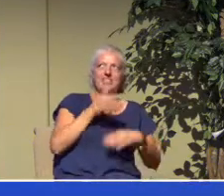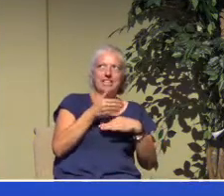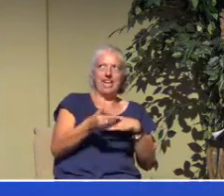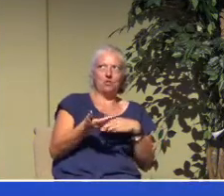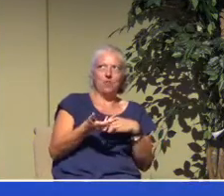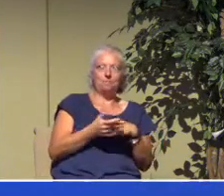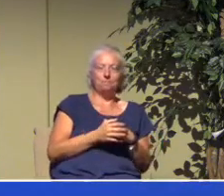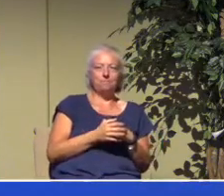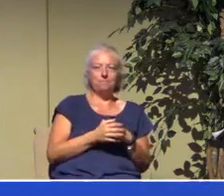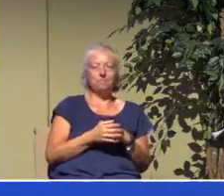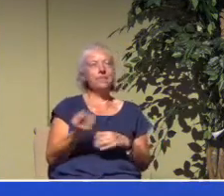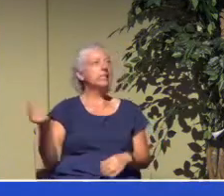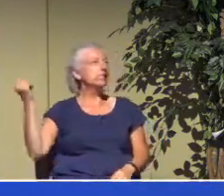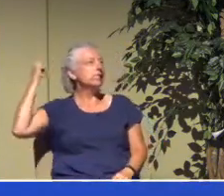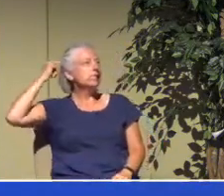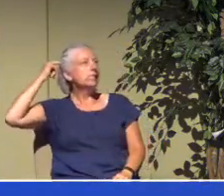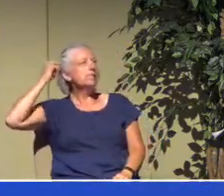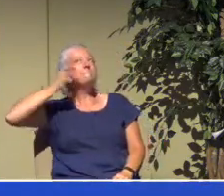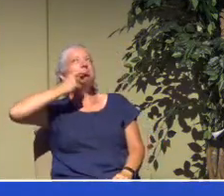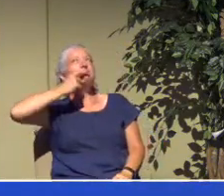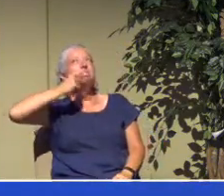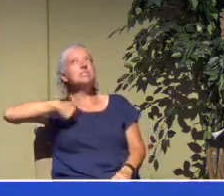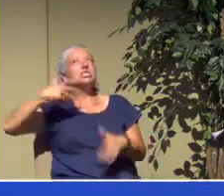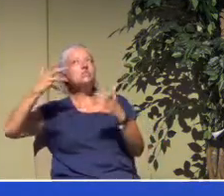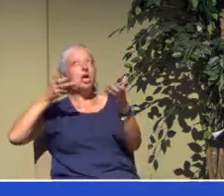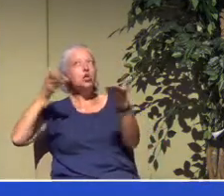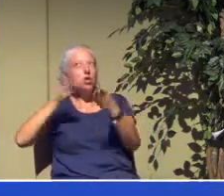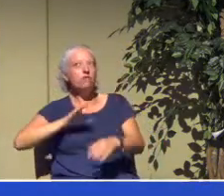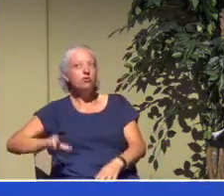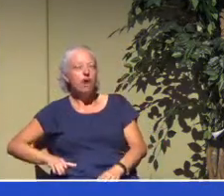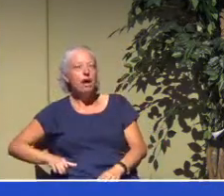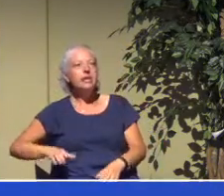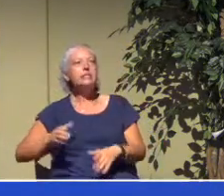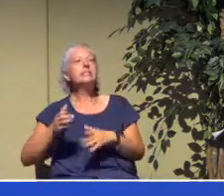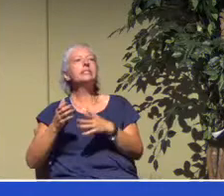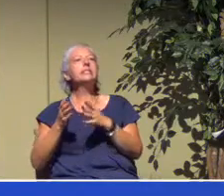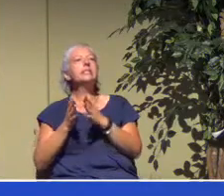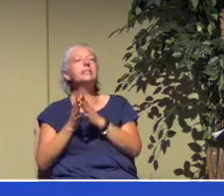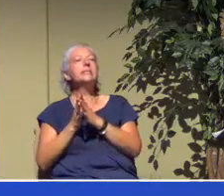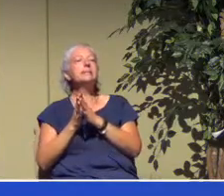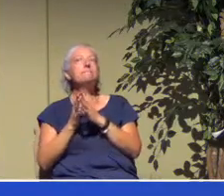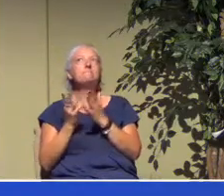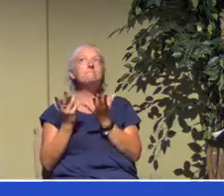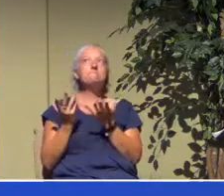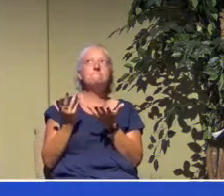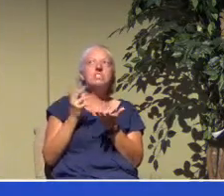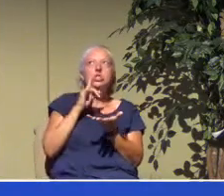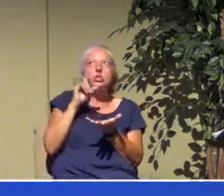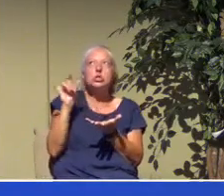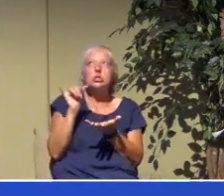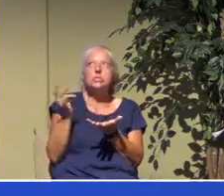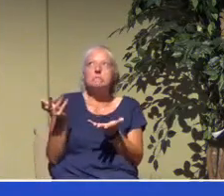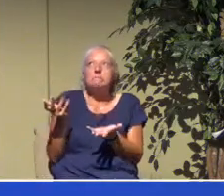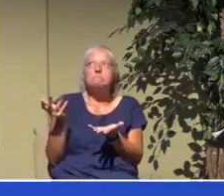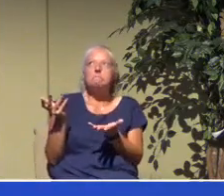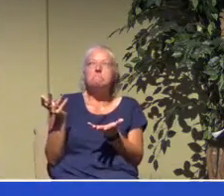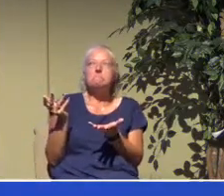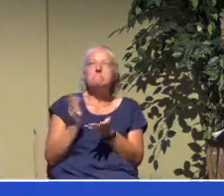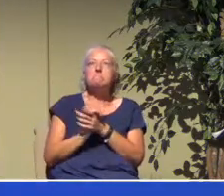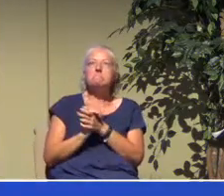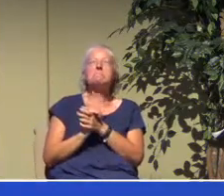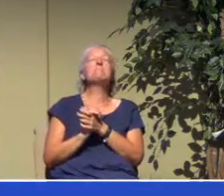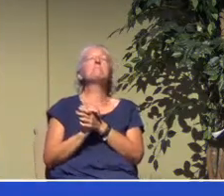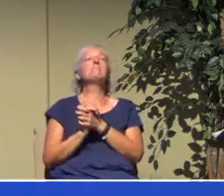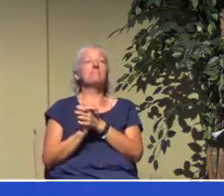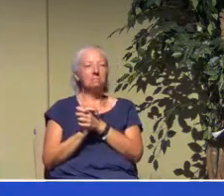of my mind, I thought, I want to serve Christ in some manner, but I didn't know how that's going to look like. And so I knew